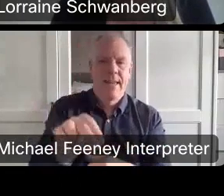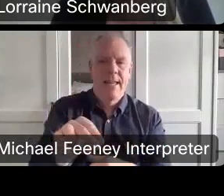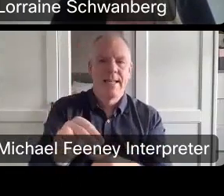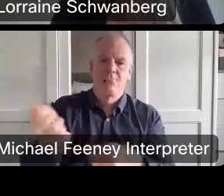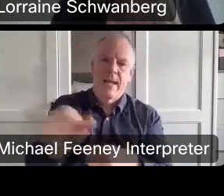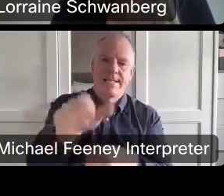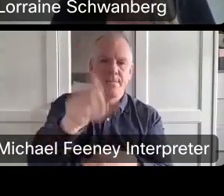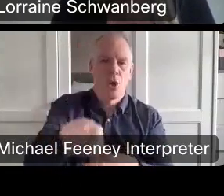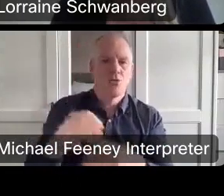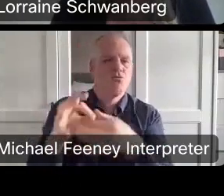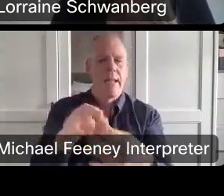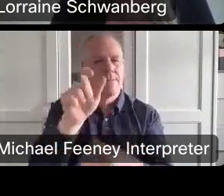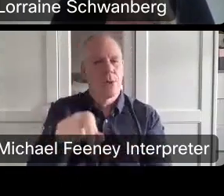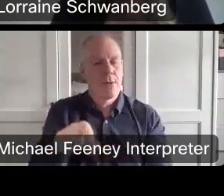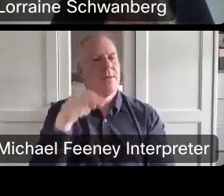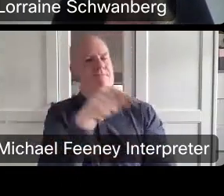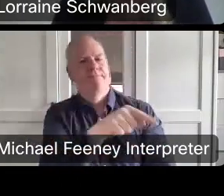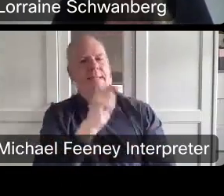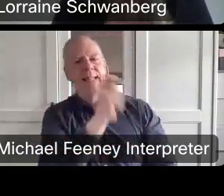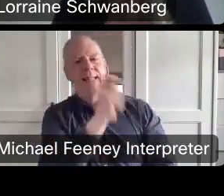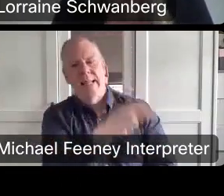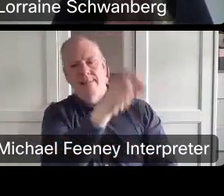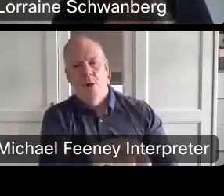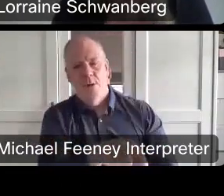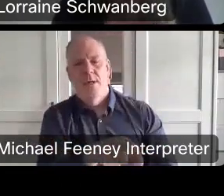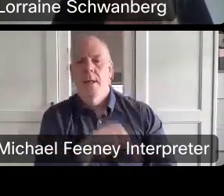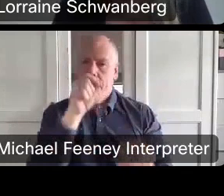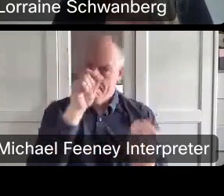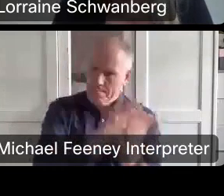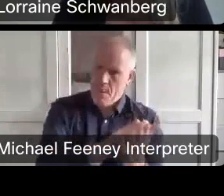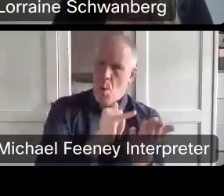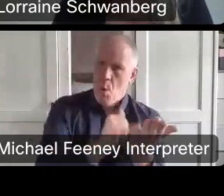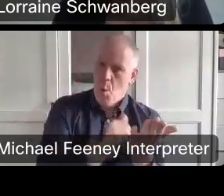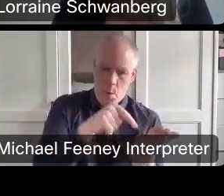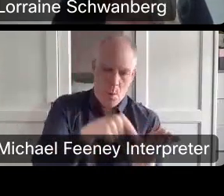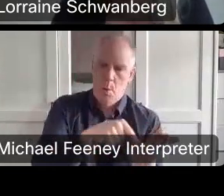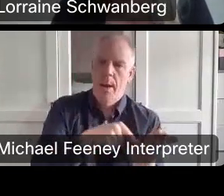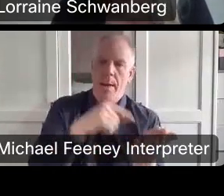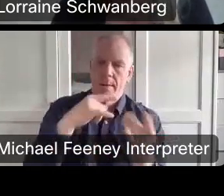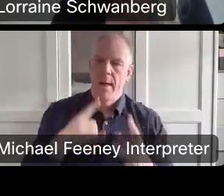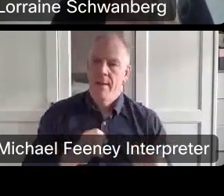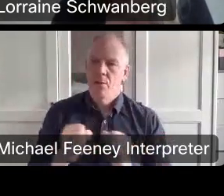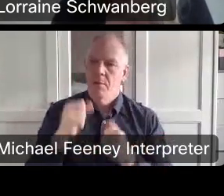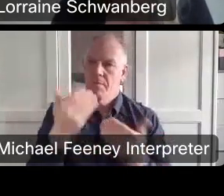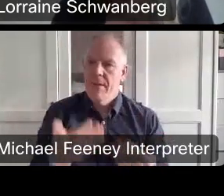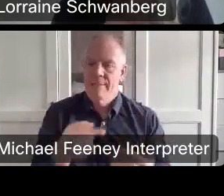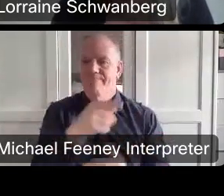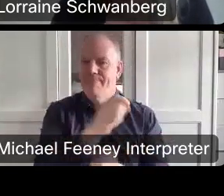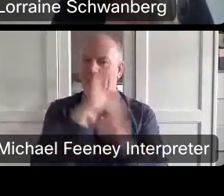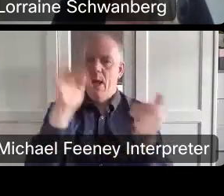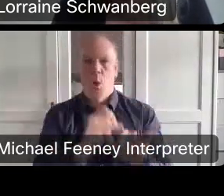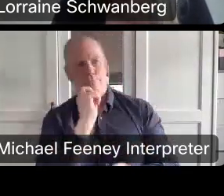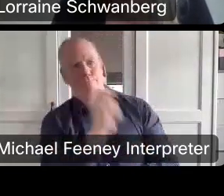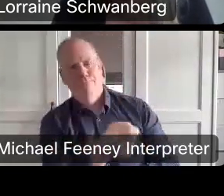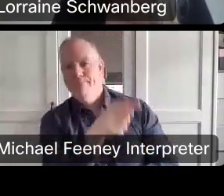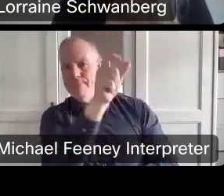are really a key role. Now, that designation needs to be documented. The health service provider needs to become quite clear who that person